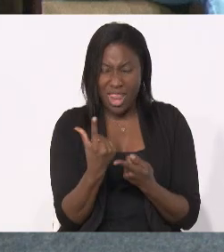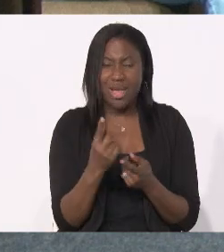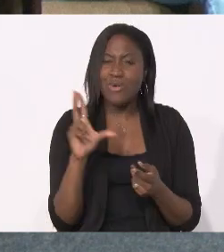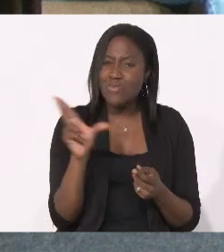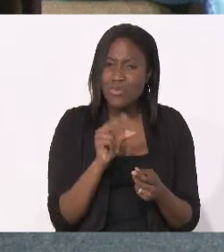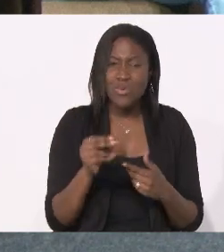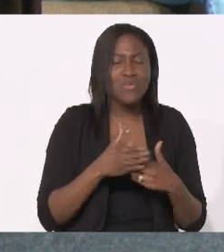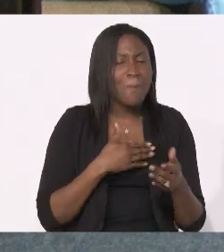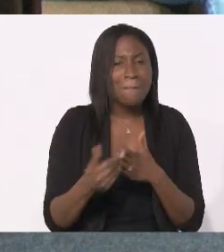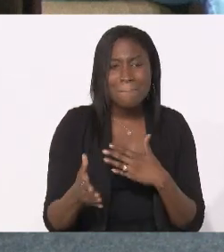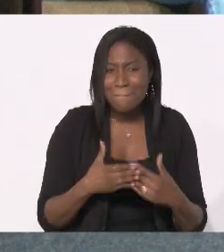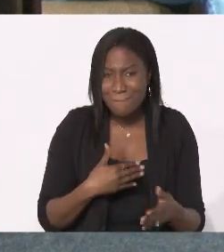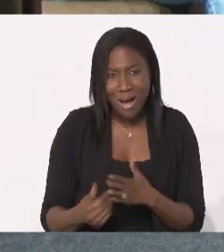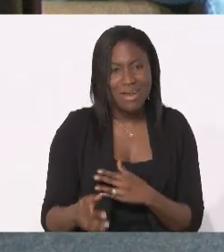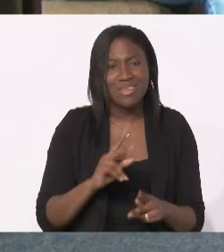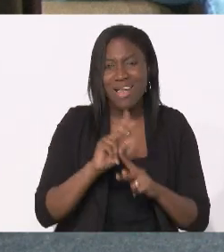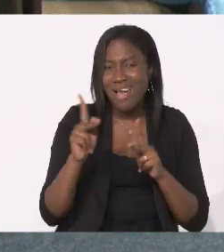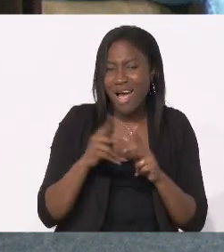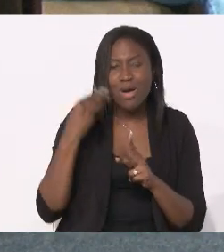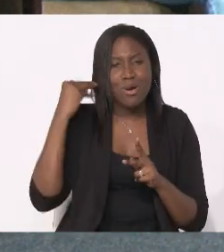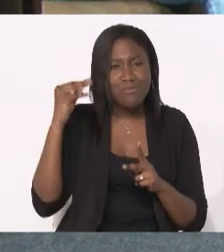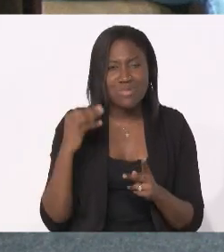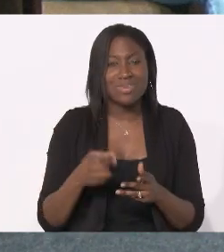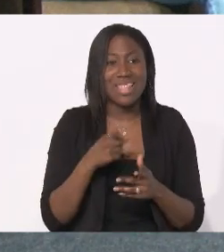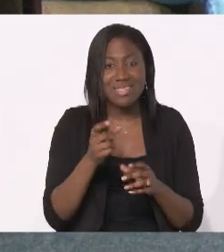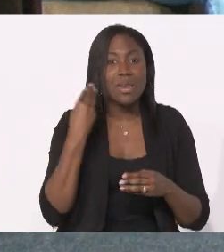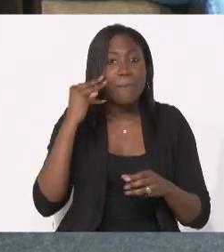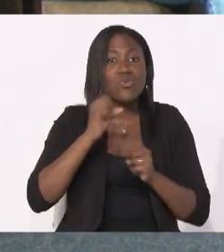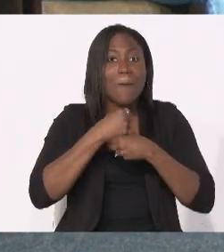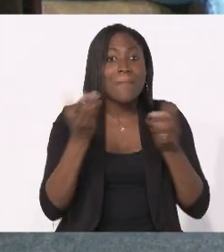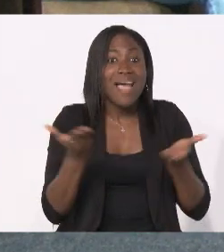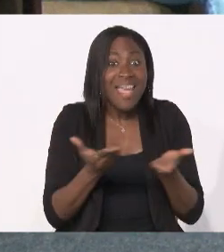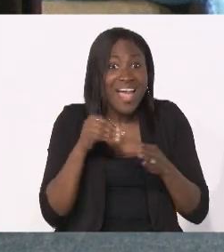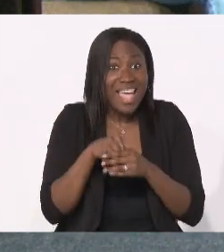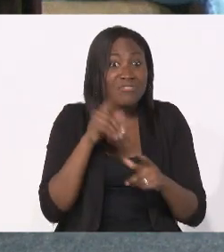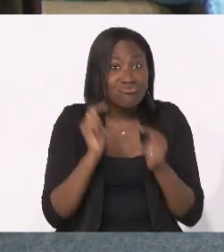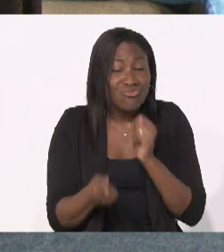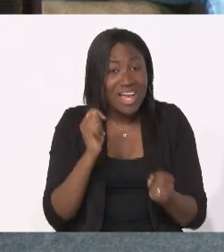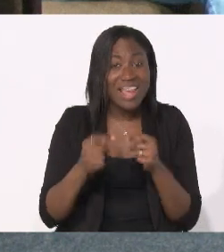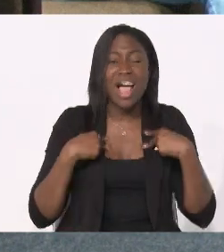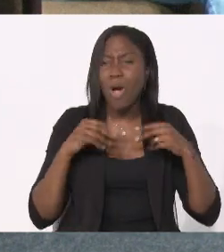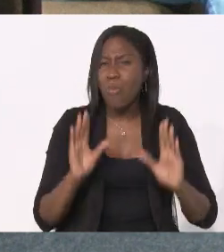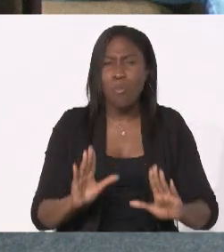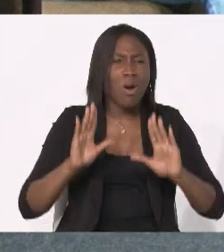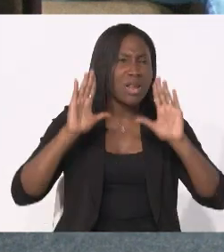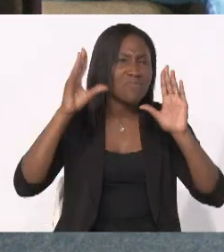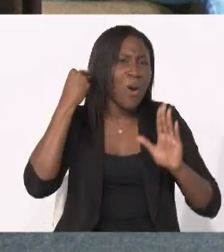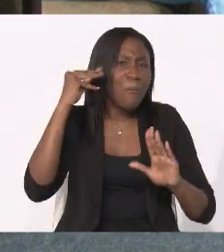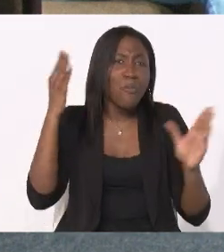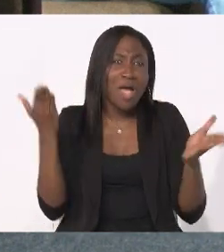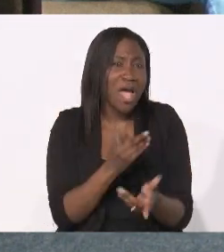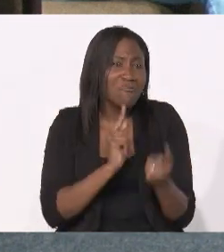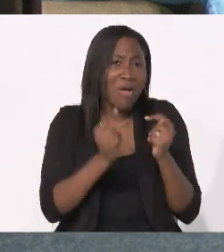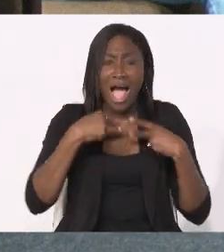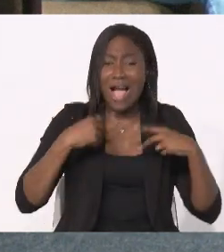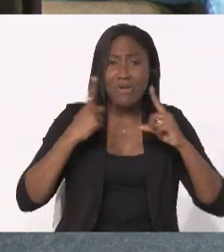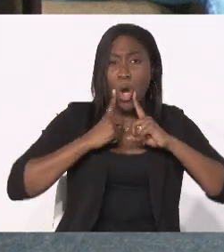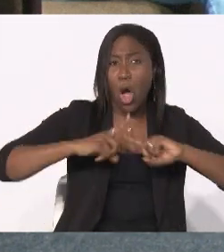corporate sector to see that value. But he's a really great guy, eh? The guy at Fens, he's a great guy. But theater has traditionally